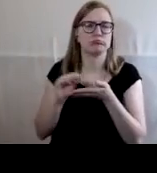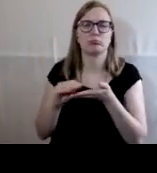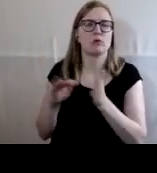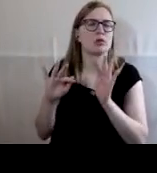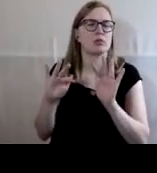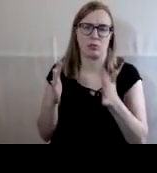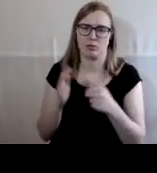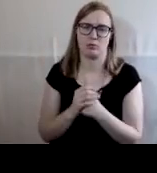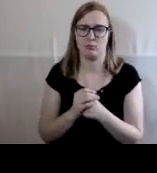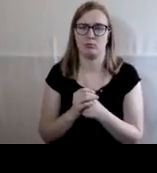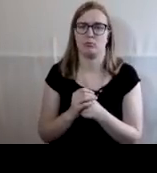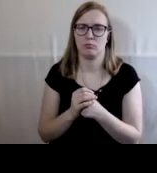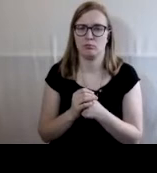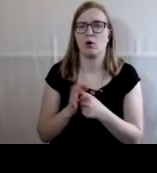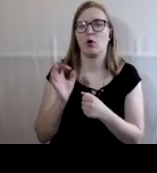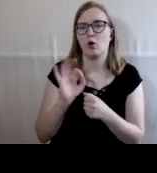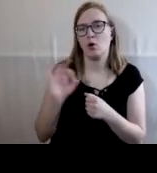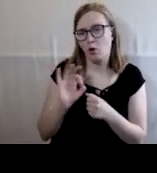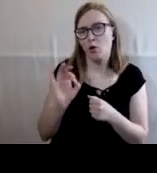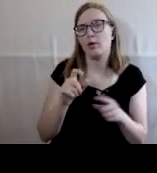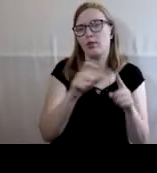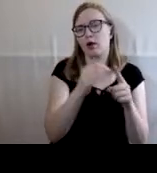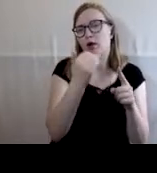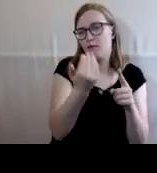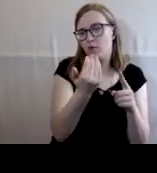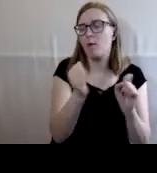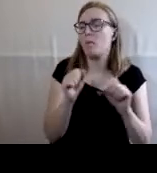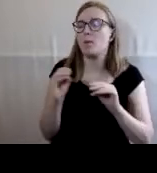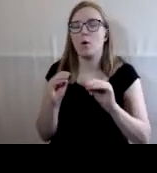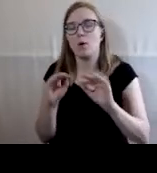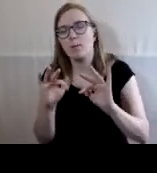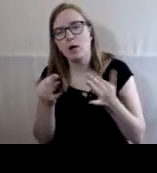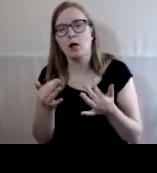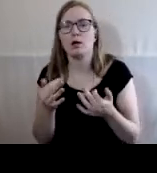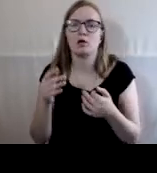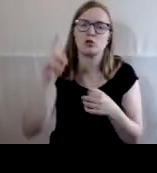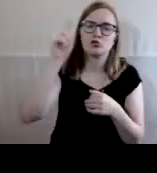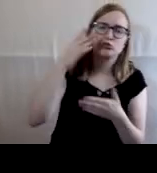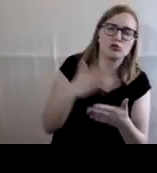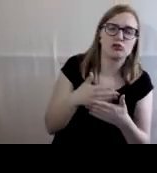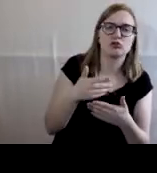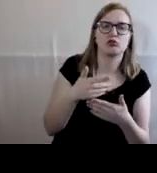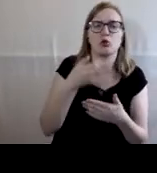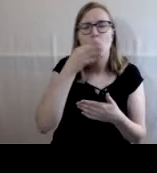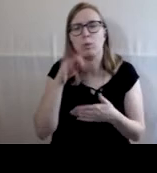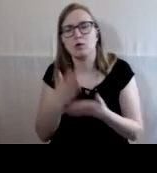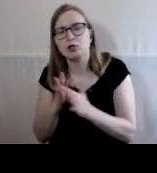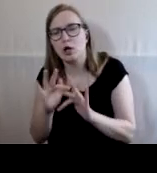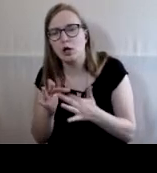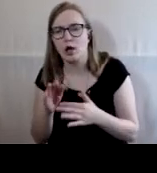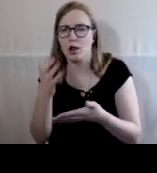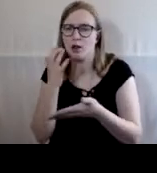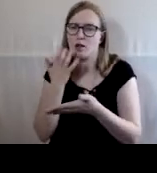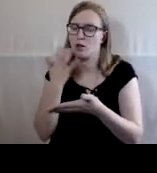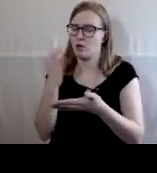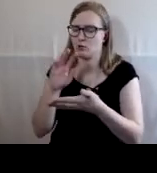say about the knowledge, skills, understanding to be taught? So, for example, in your mathematics courses,